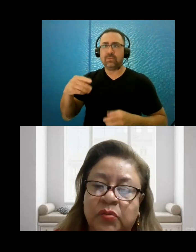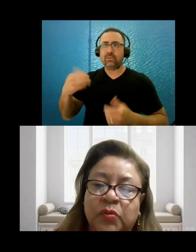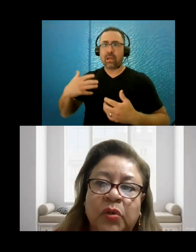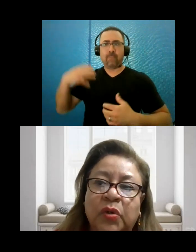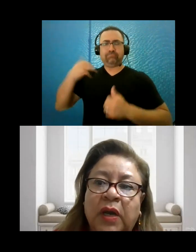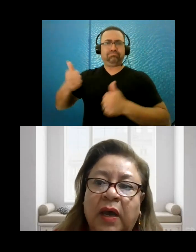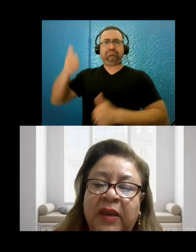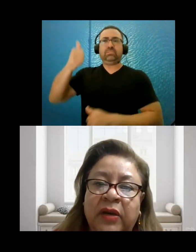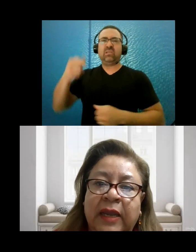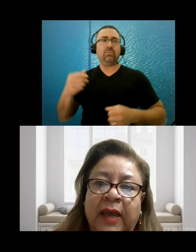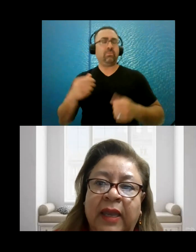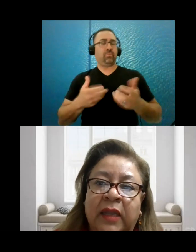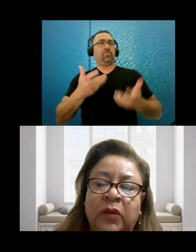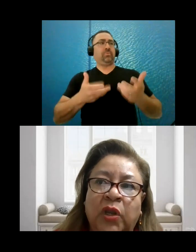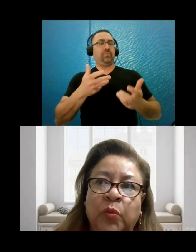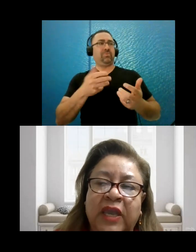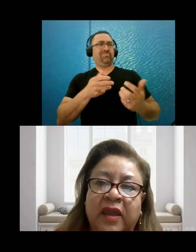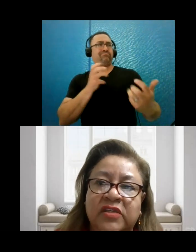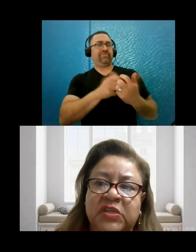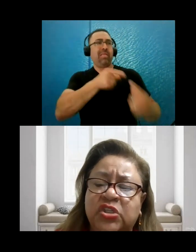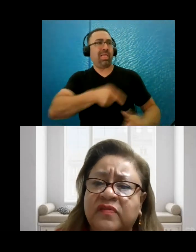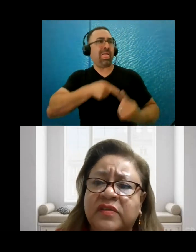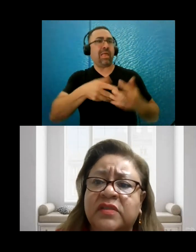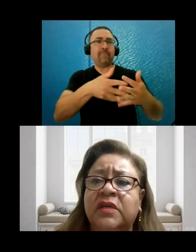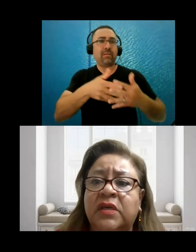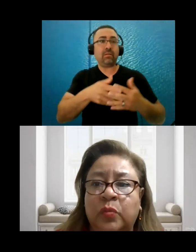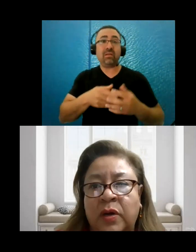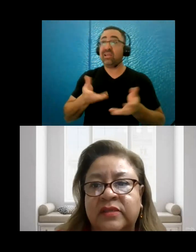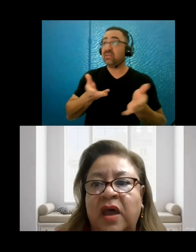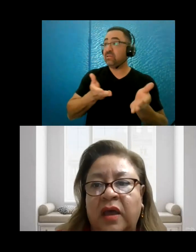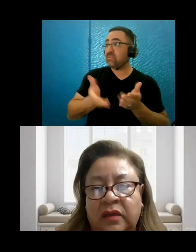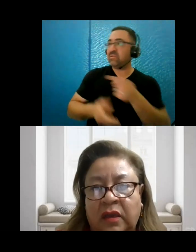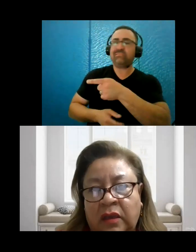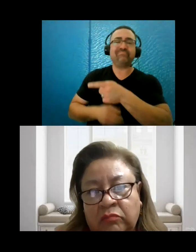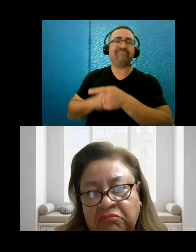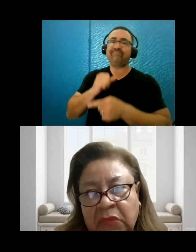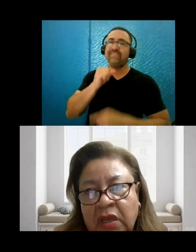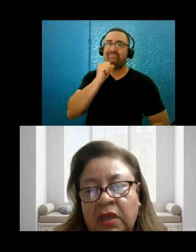adjusting to America. And when we engaged him in services, he was not,